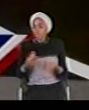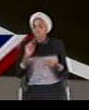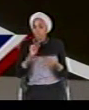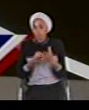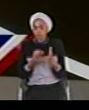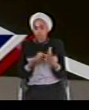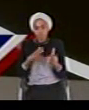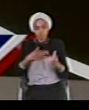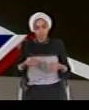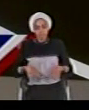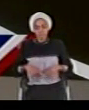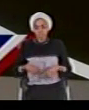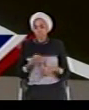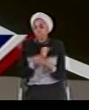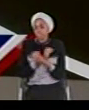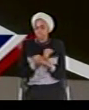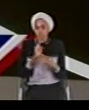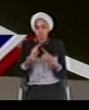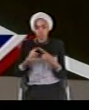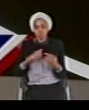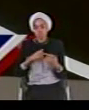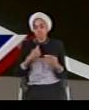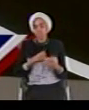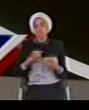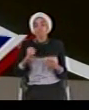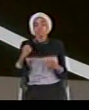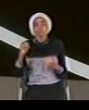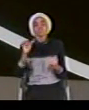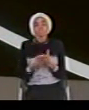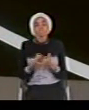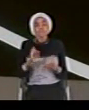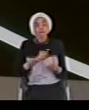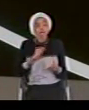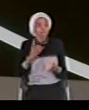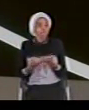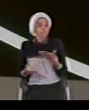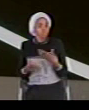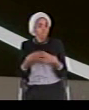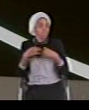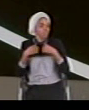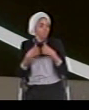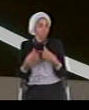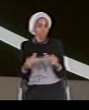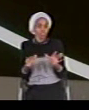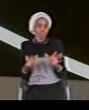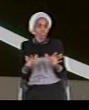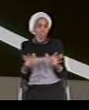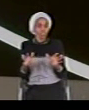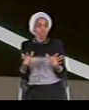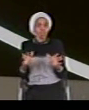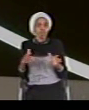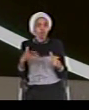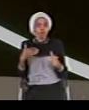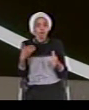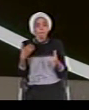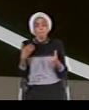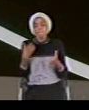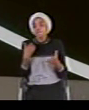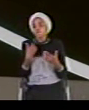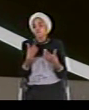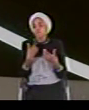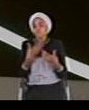unto myself, so that I might finish my course with